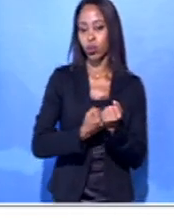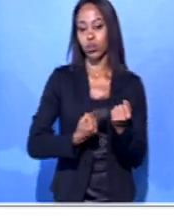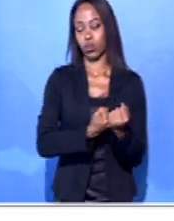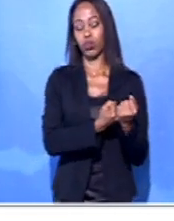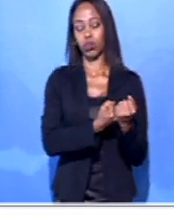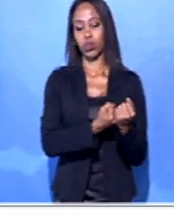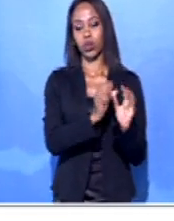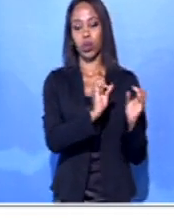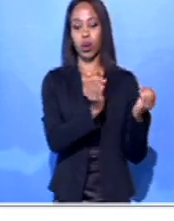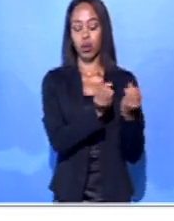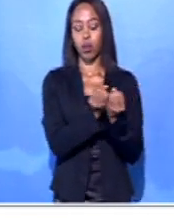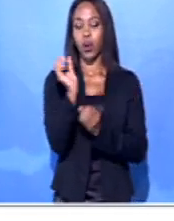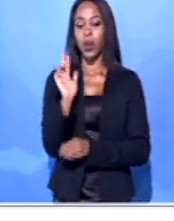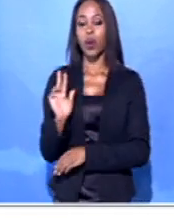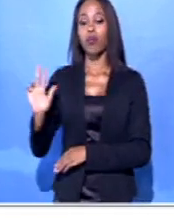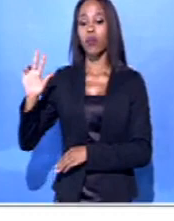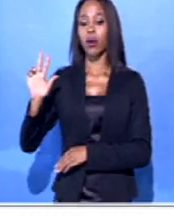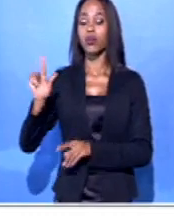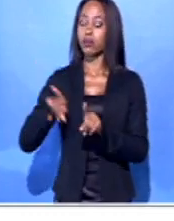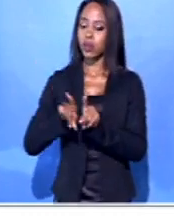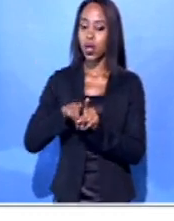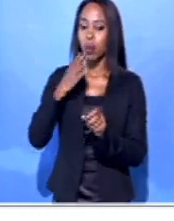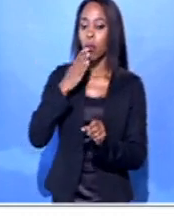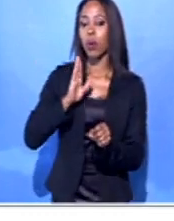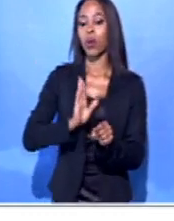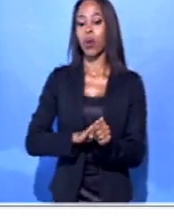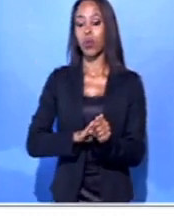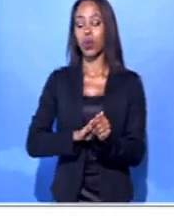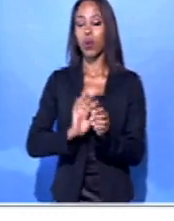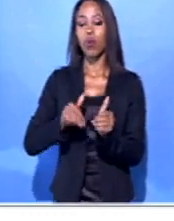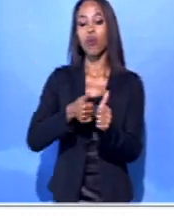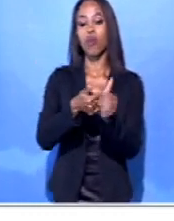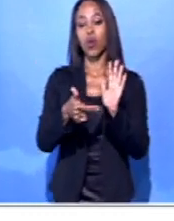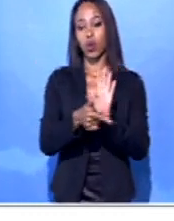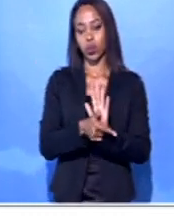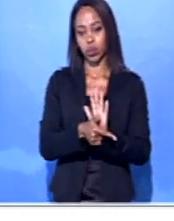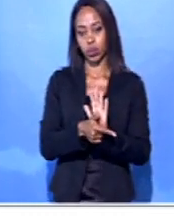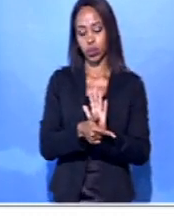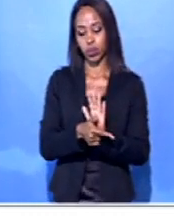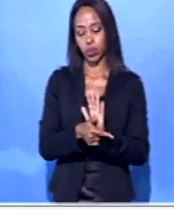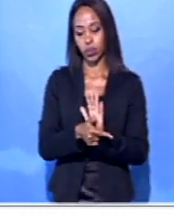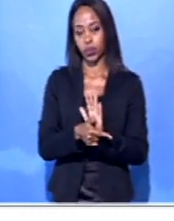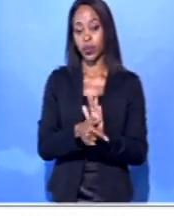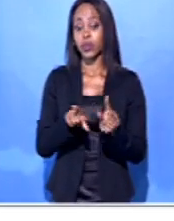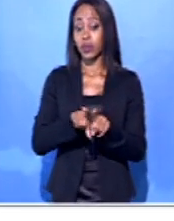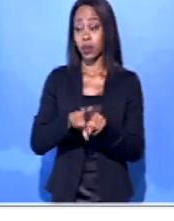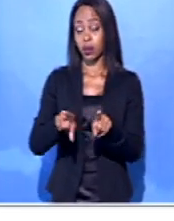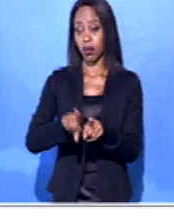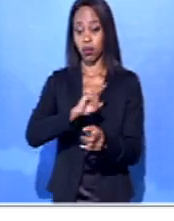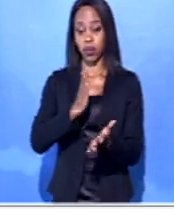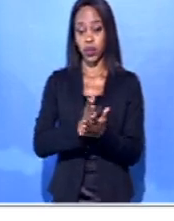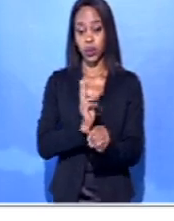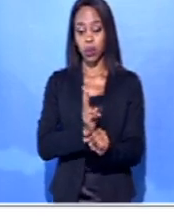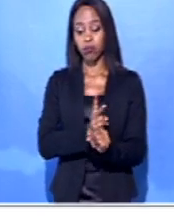general, pledges and commit to uphold the rule of law and to making sure